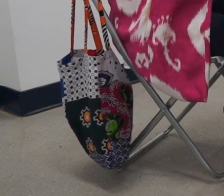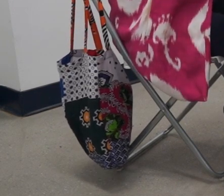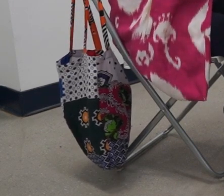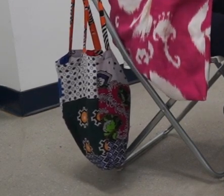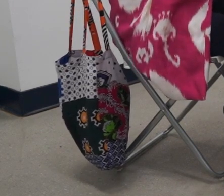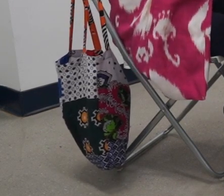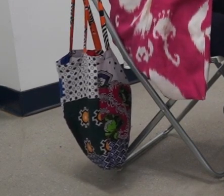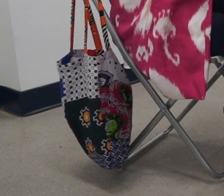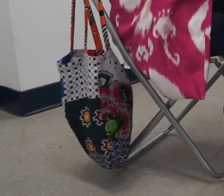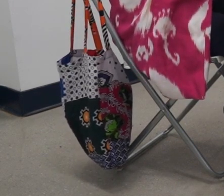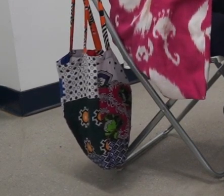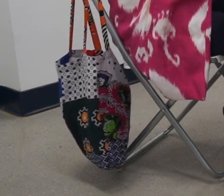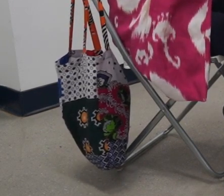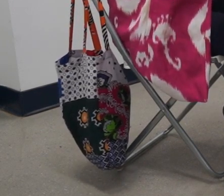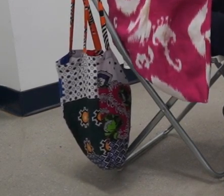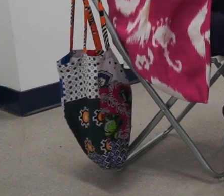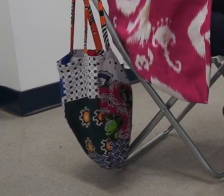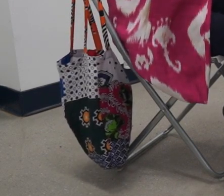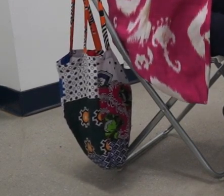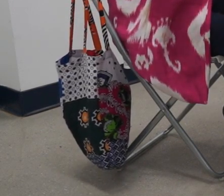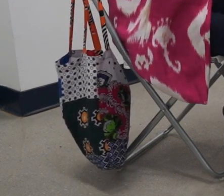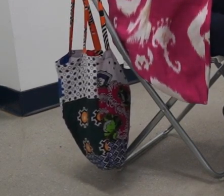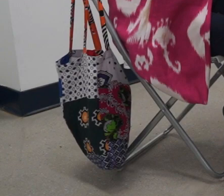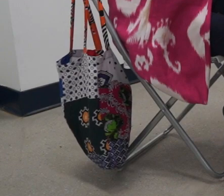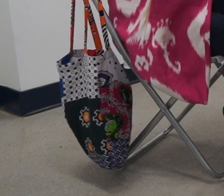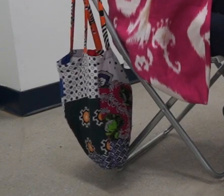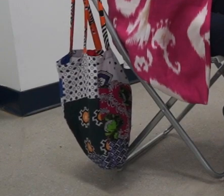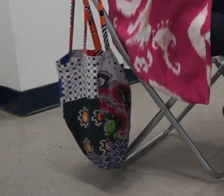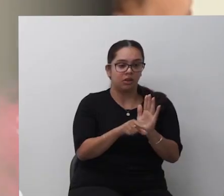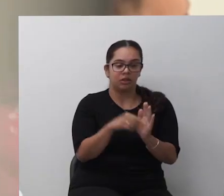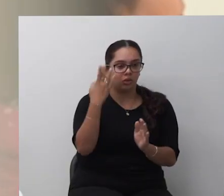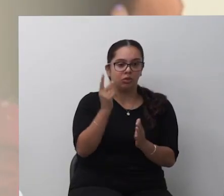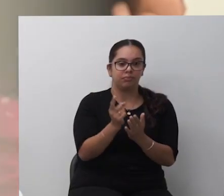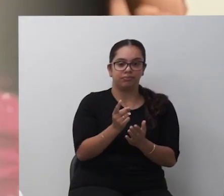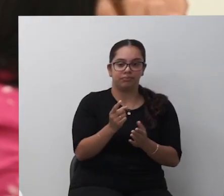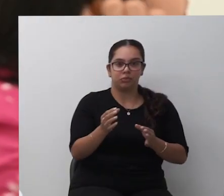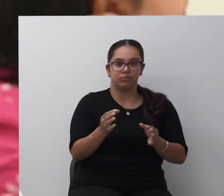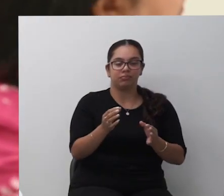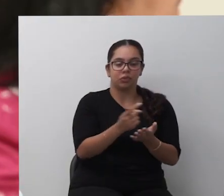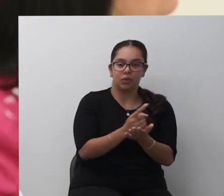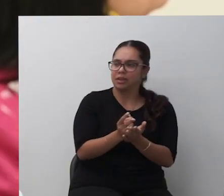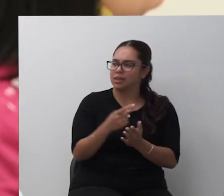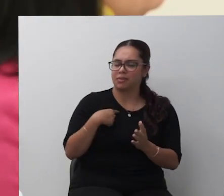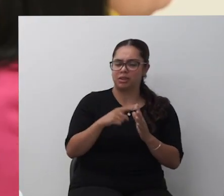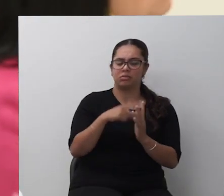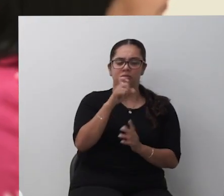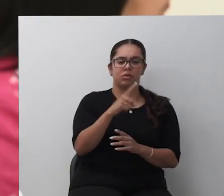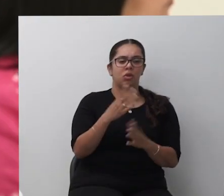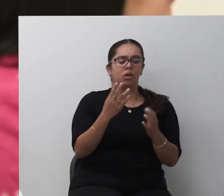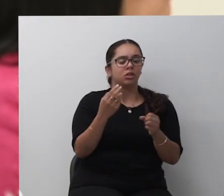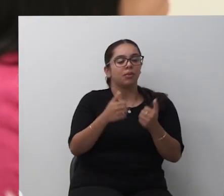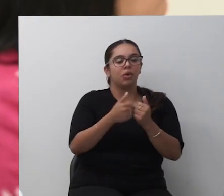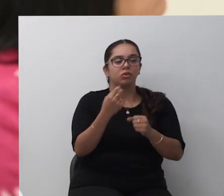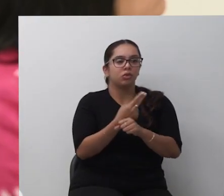many, people just fresh out of undergrad, we don't know our direction. And my starting question was like, what's the most useful